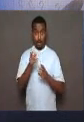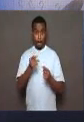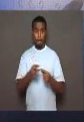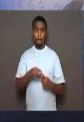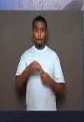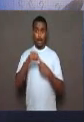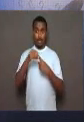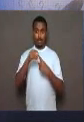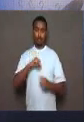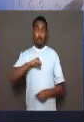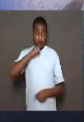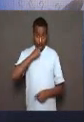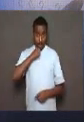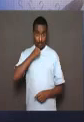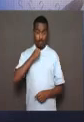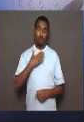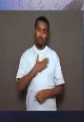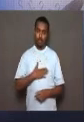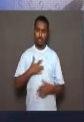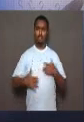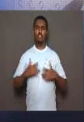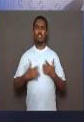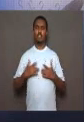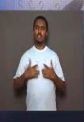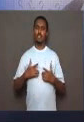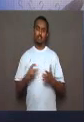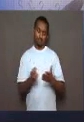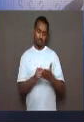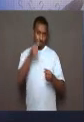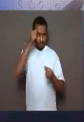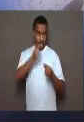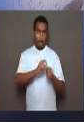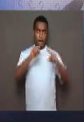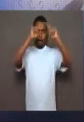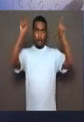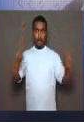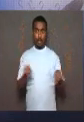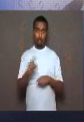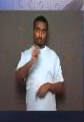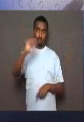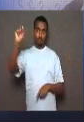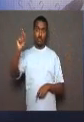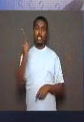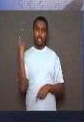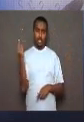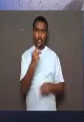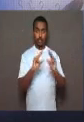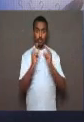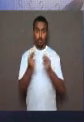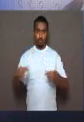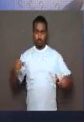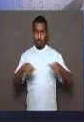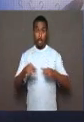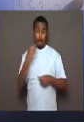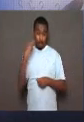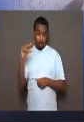that you are particularly proud of, please feel free to write it on the blackboard. Each group